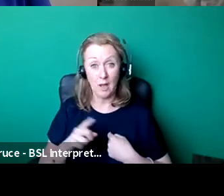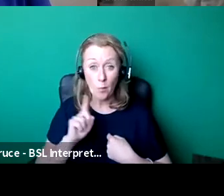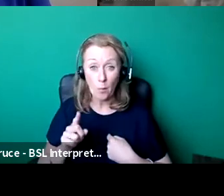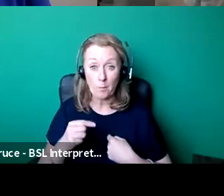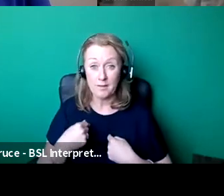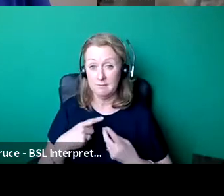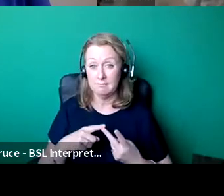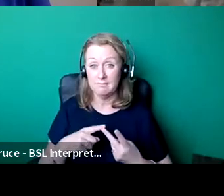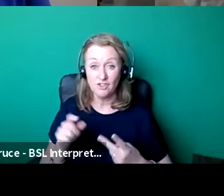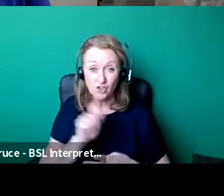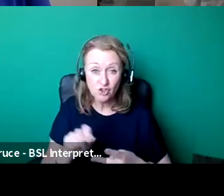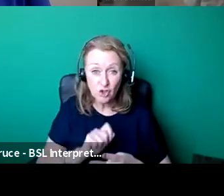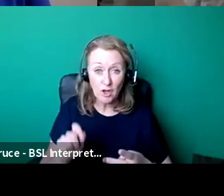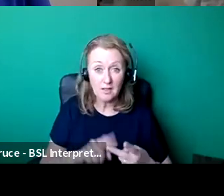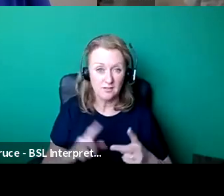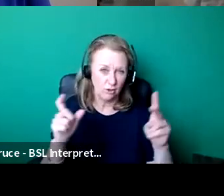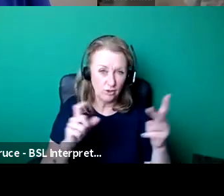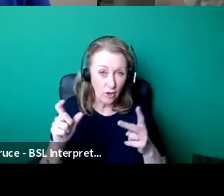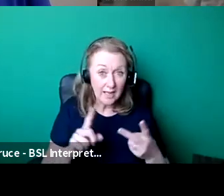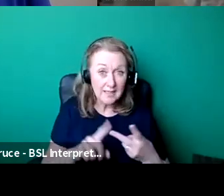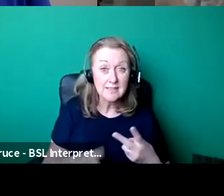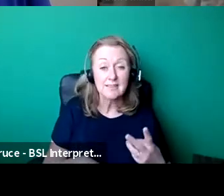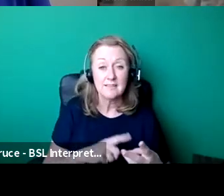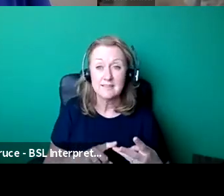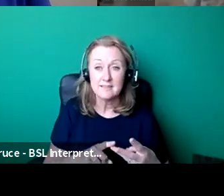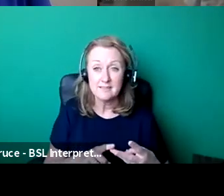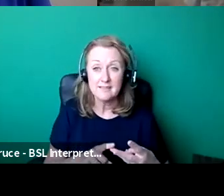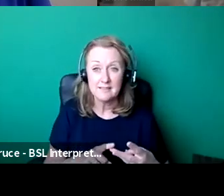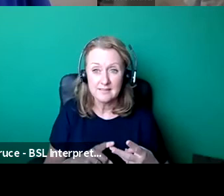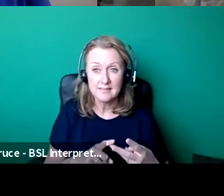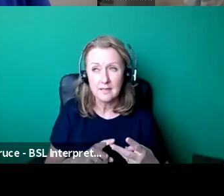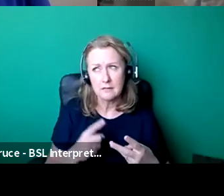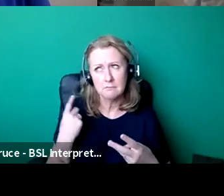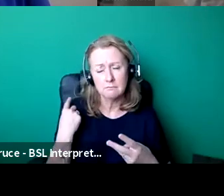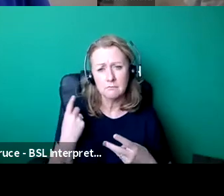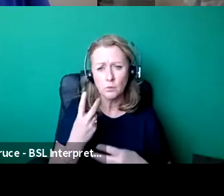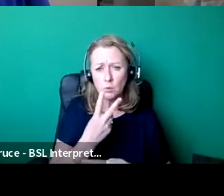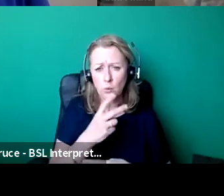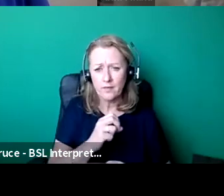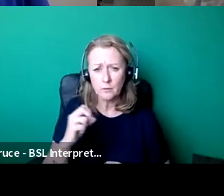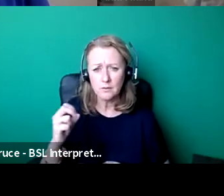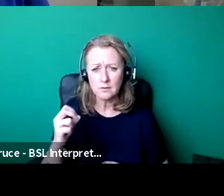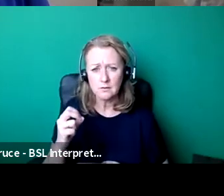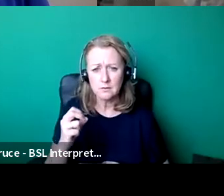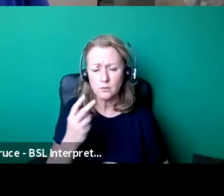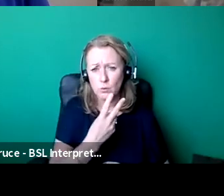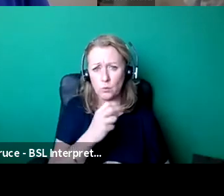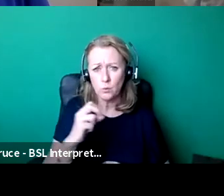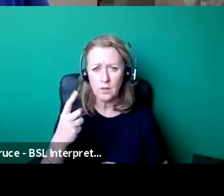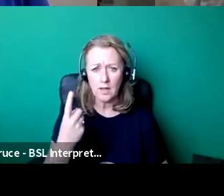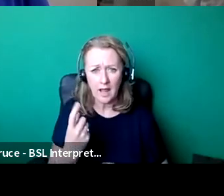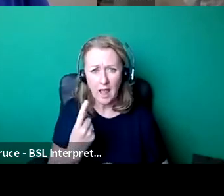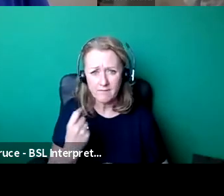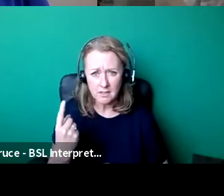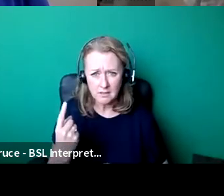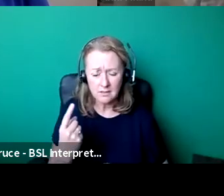found after like in 2011, 2012, that I have to